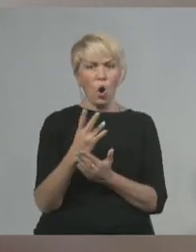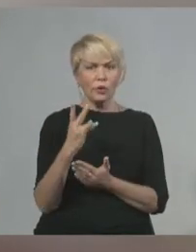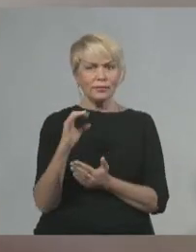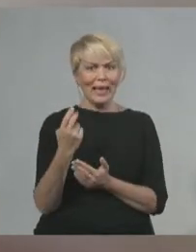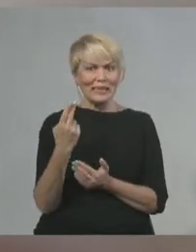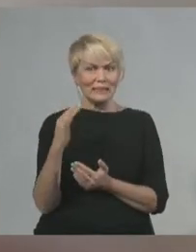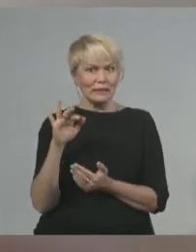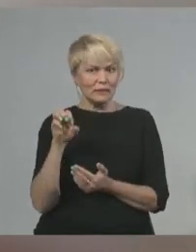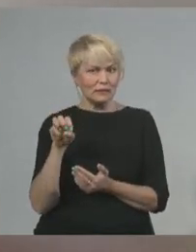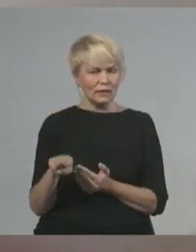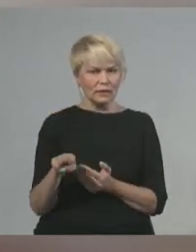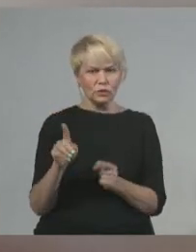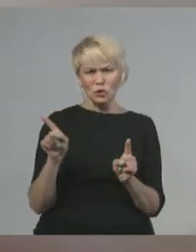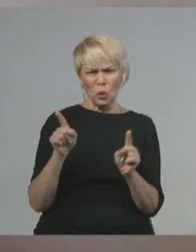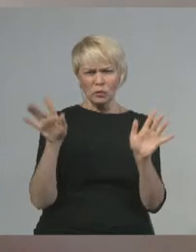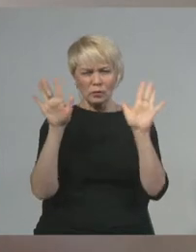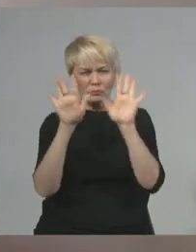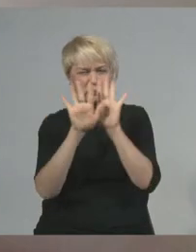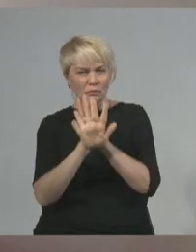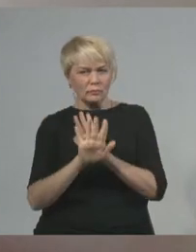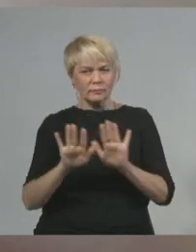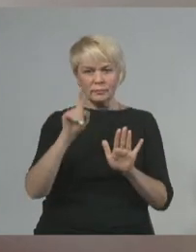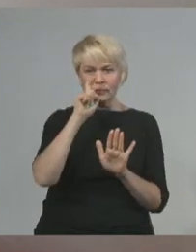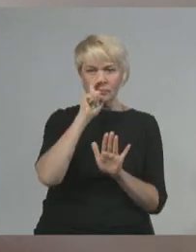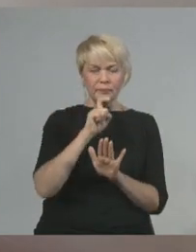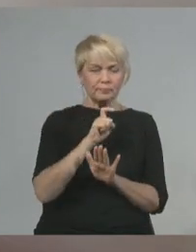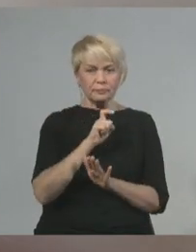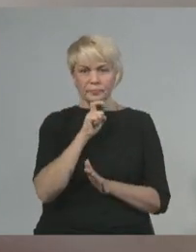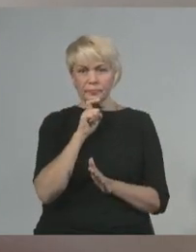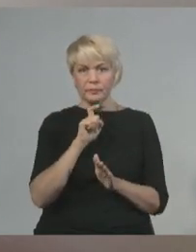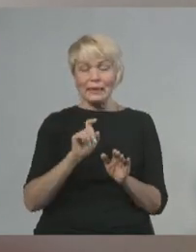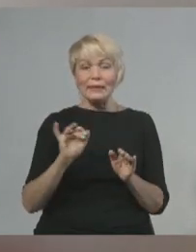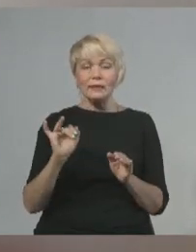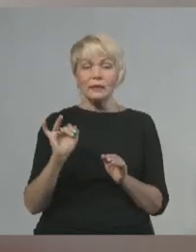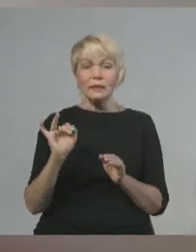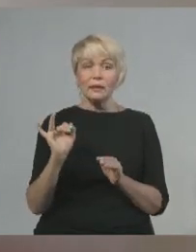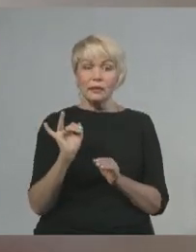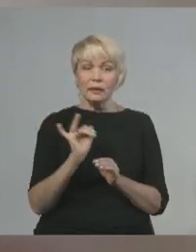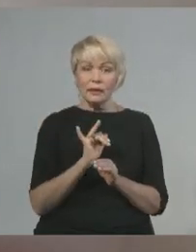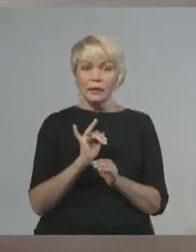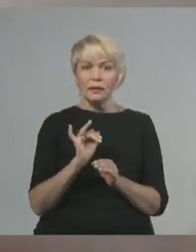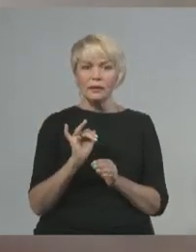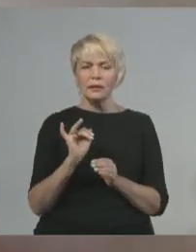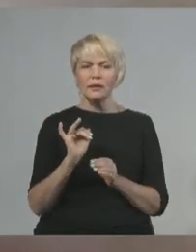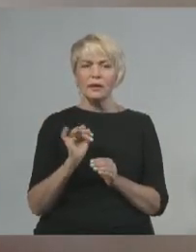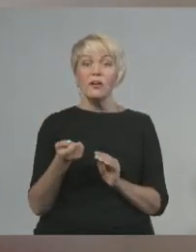questions about it why do you call them neo-nazi and who are they